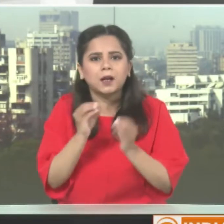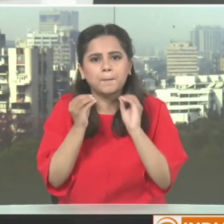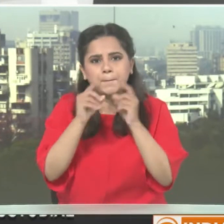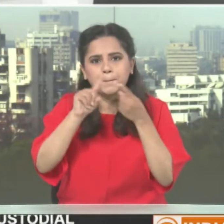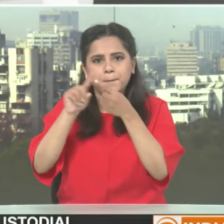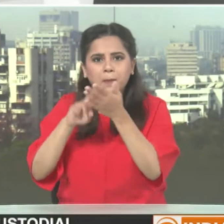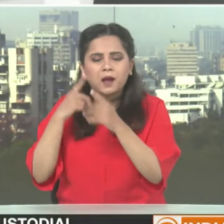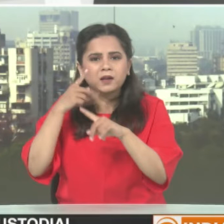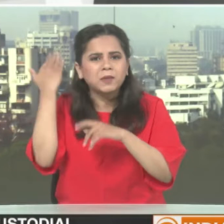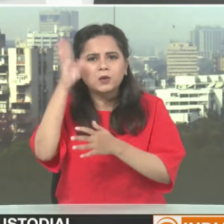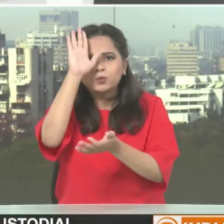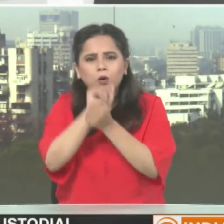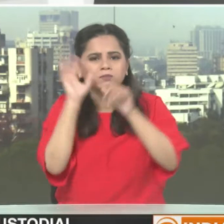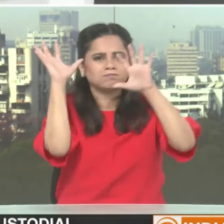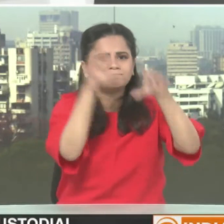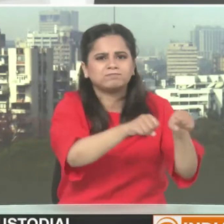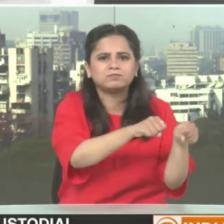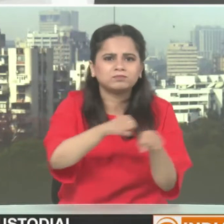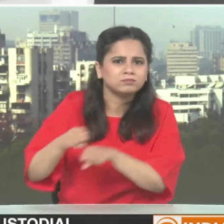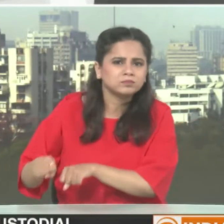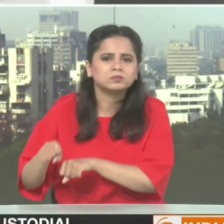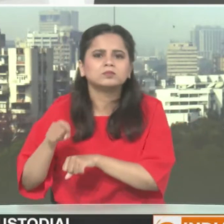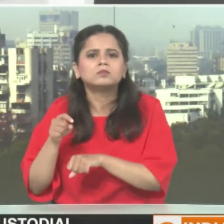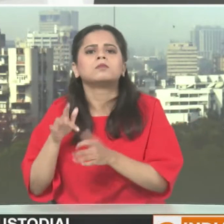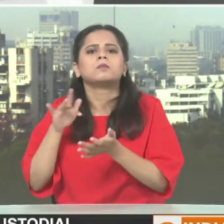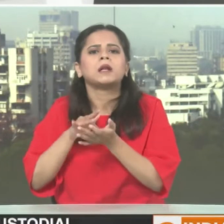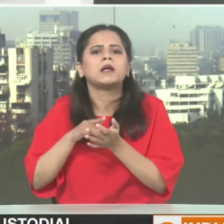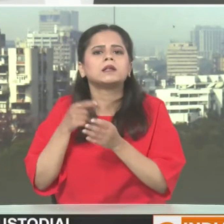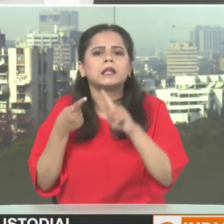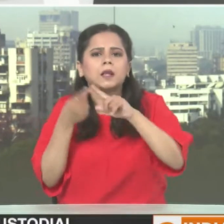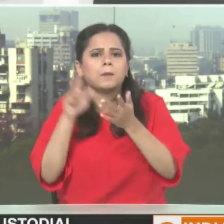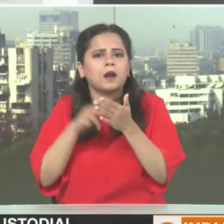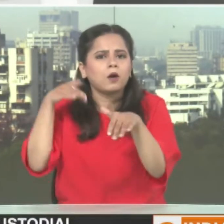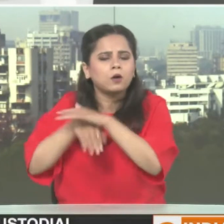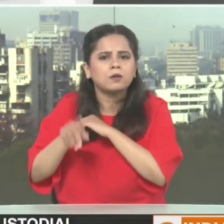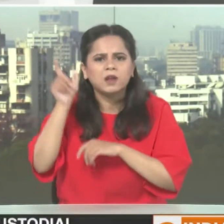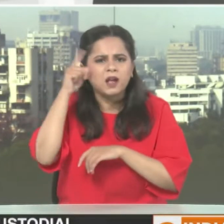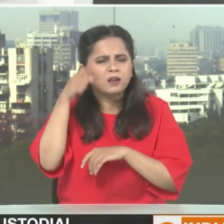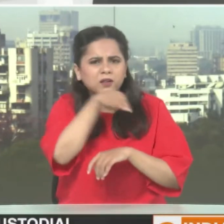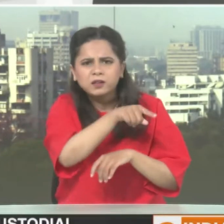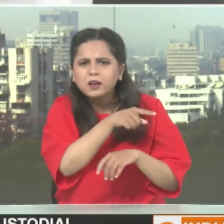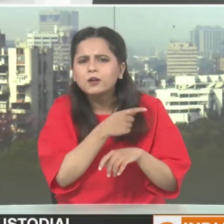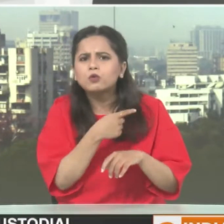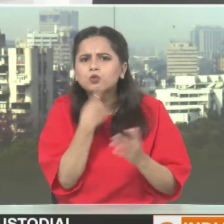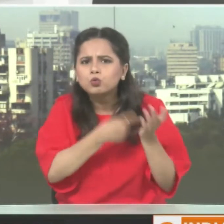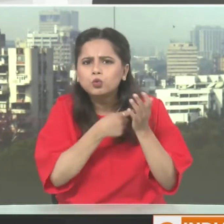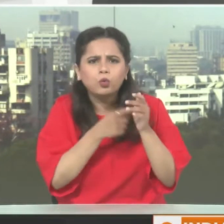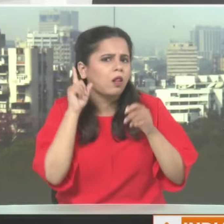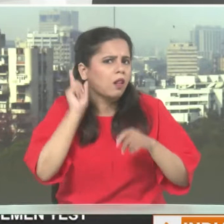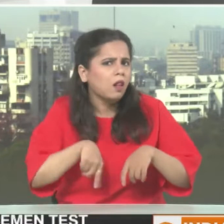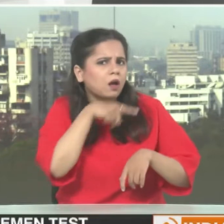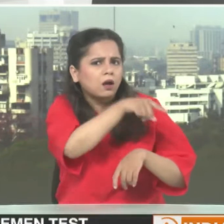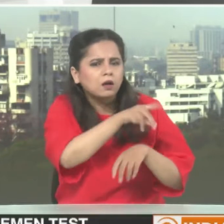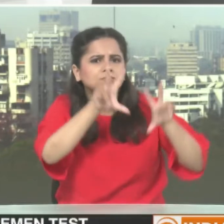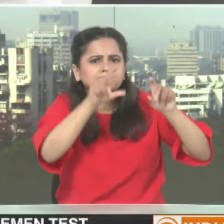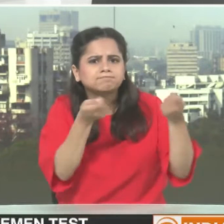the Santhankulam town in Thoothukudi district for allegedly violating the lockdown on 19th